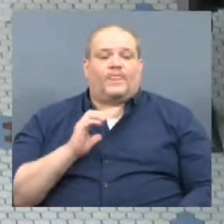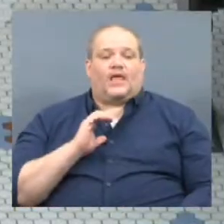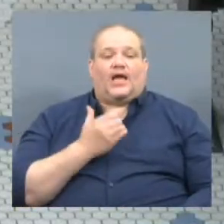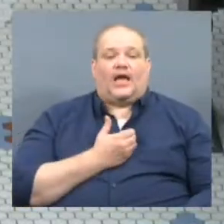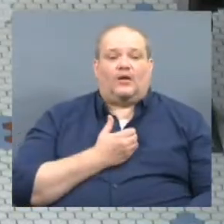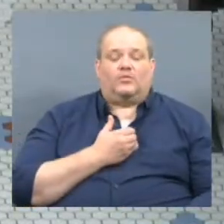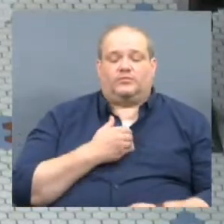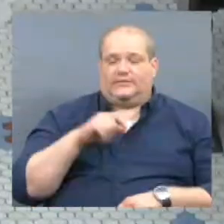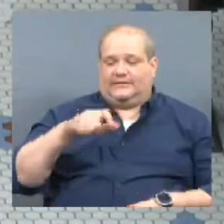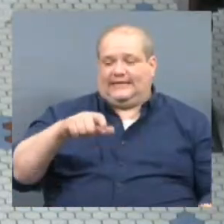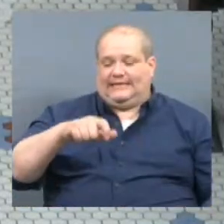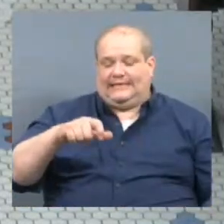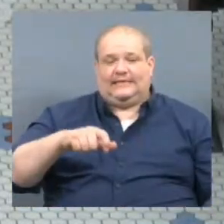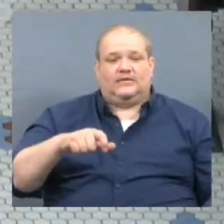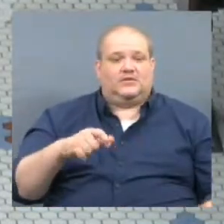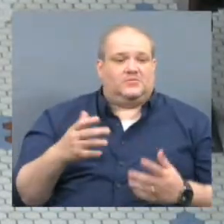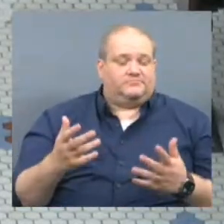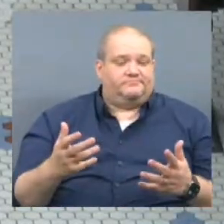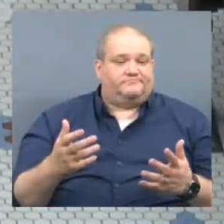As far as need goes,